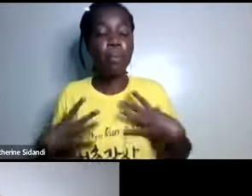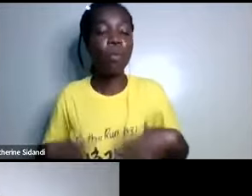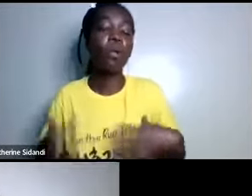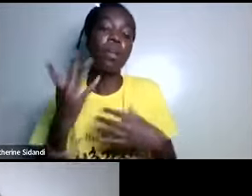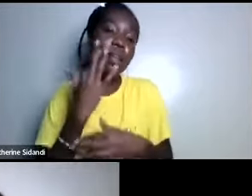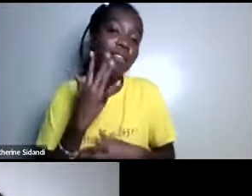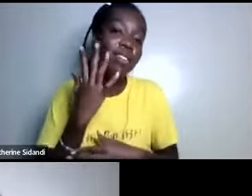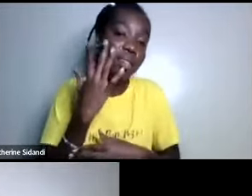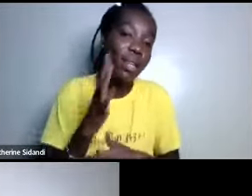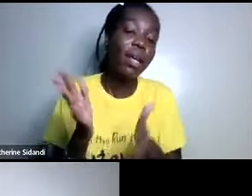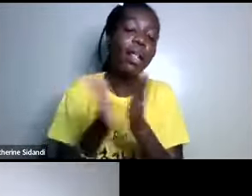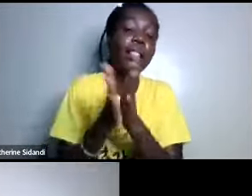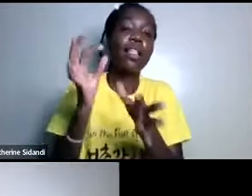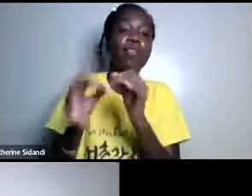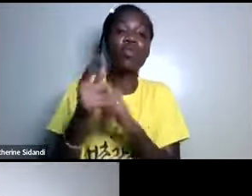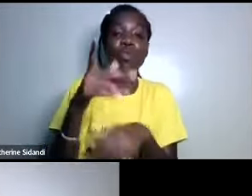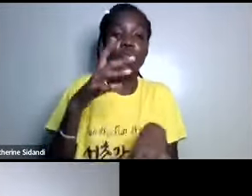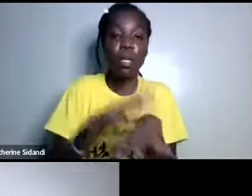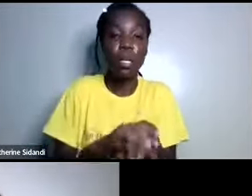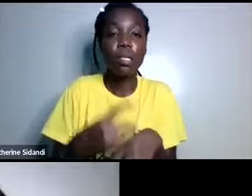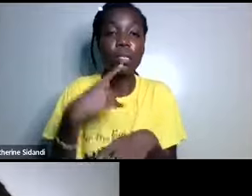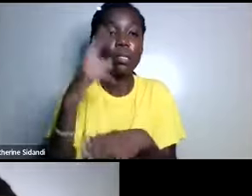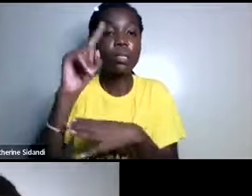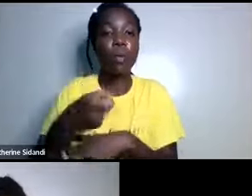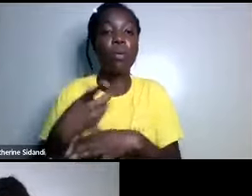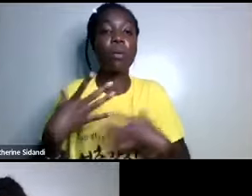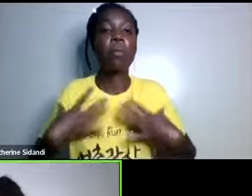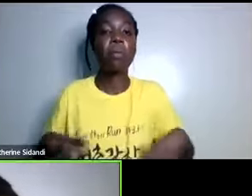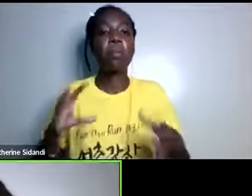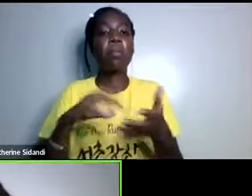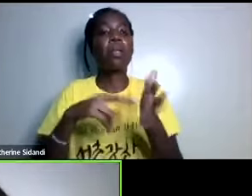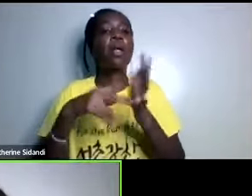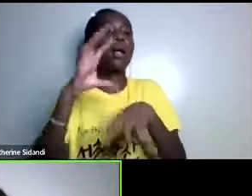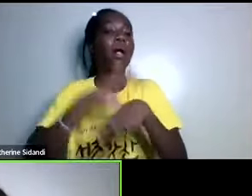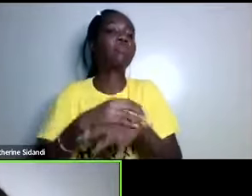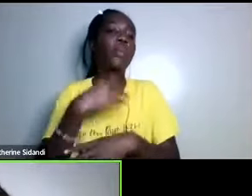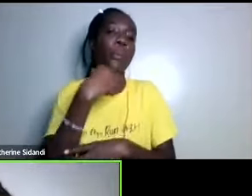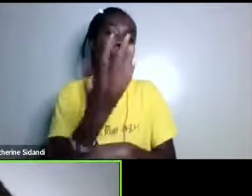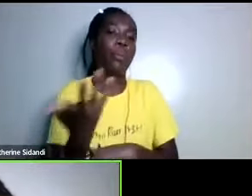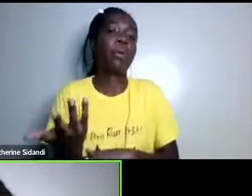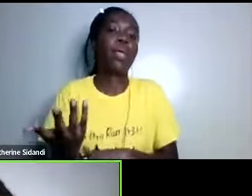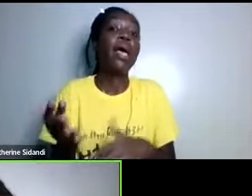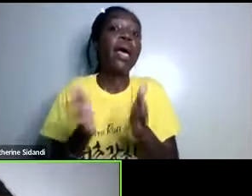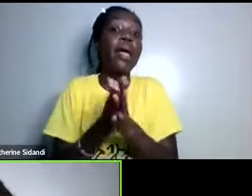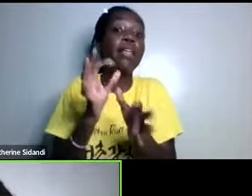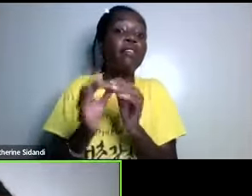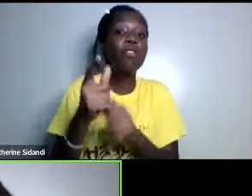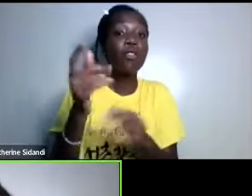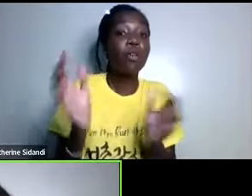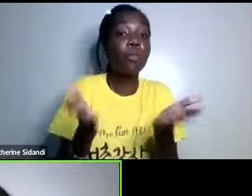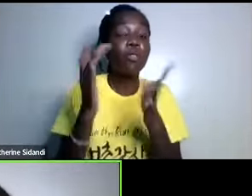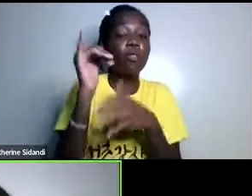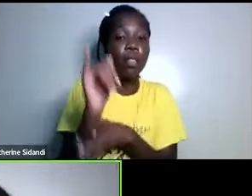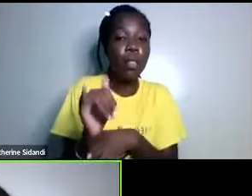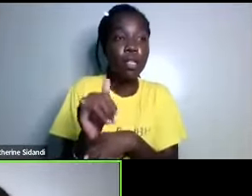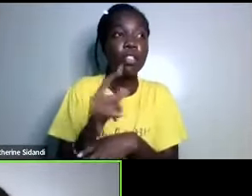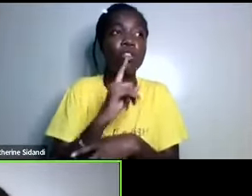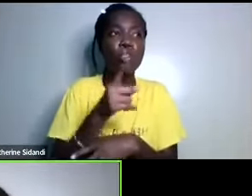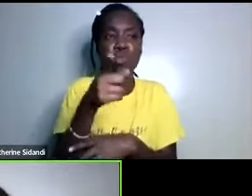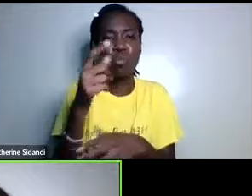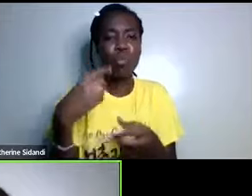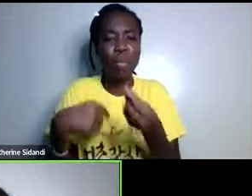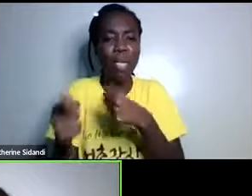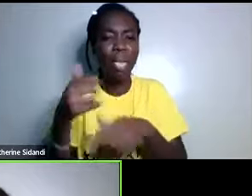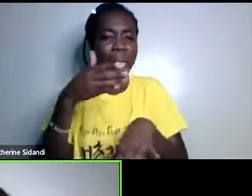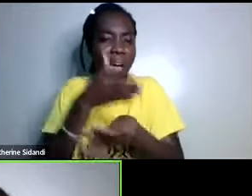that, you are making your money. Okay. And is it Coach who's asking, so do you pay after getting